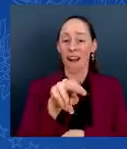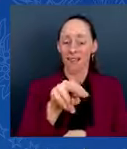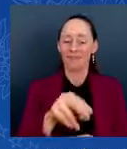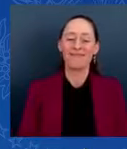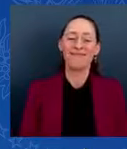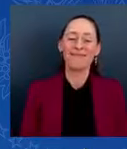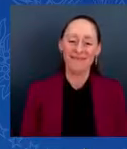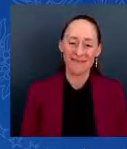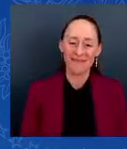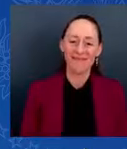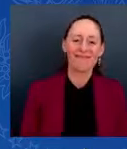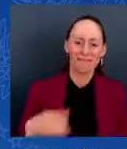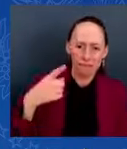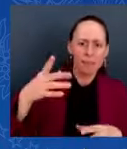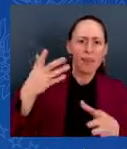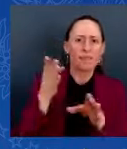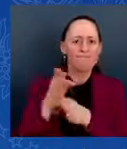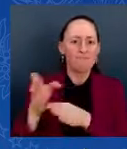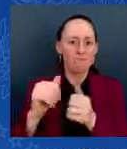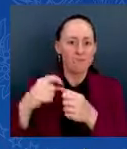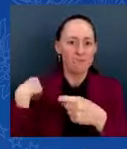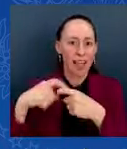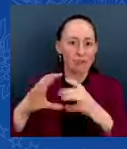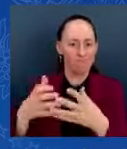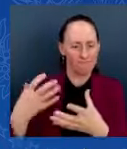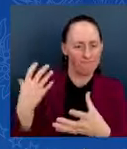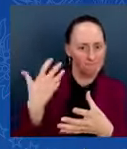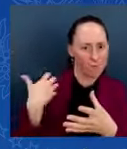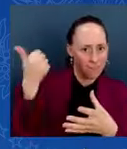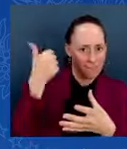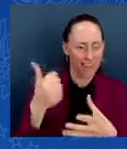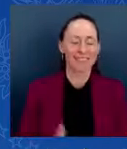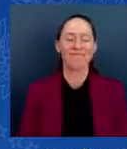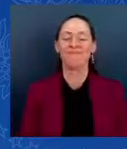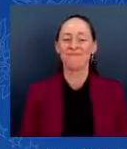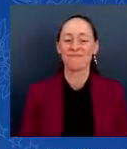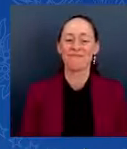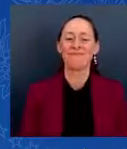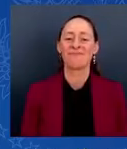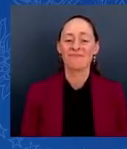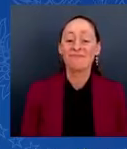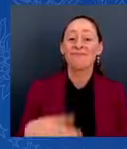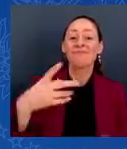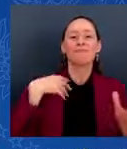and Representative Mfume for all of your years of leadership.